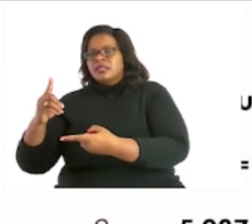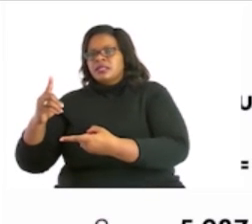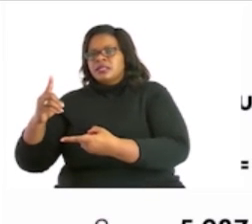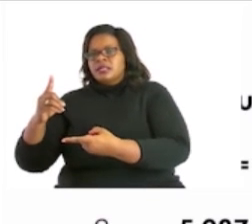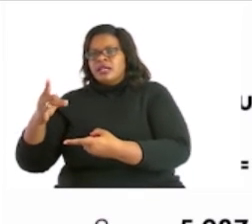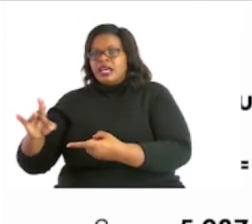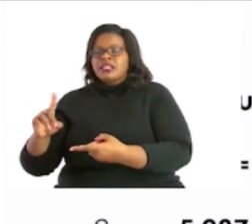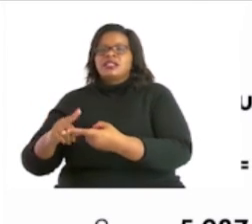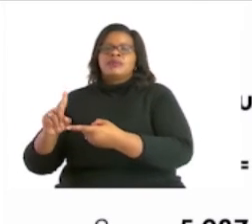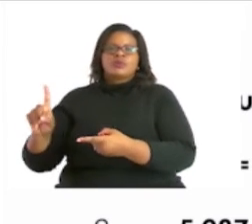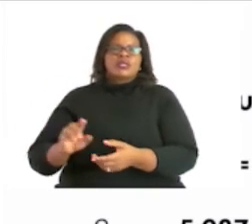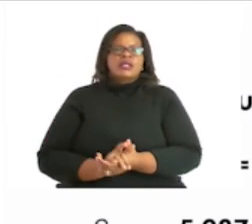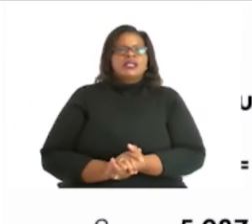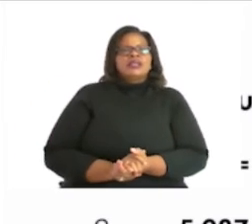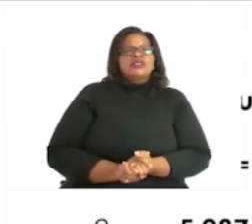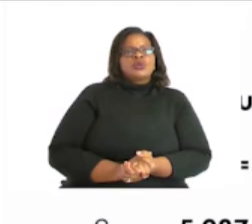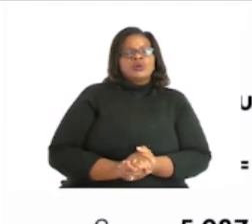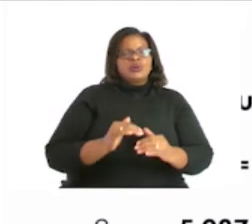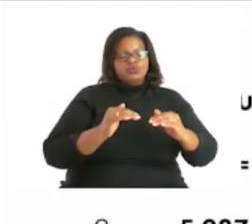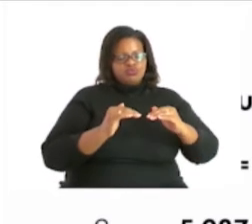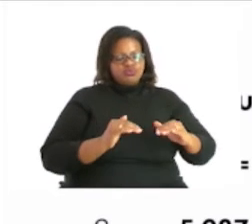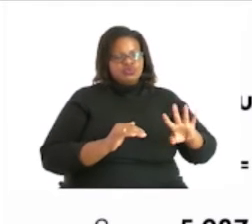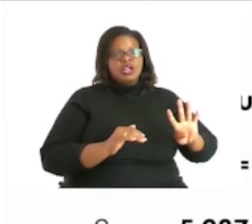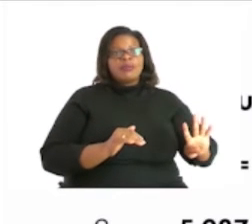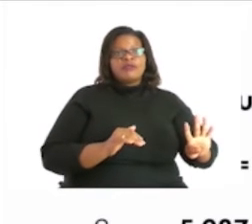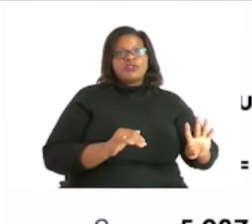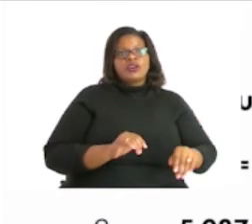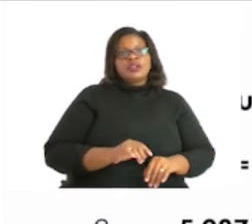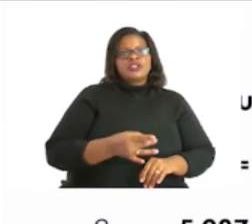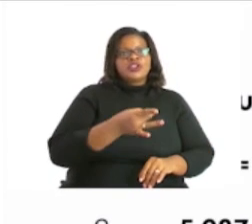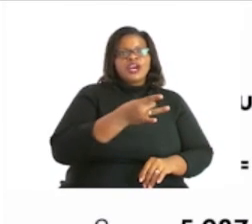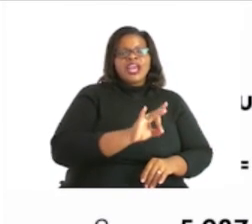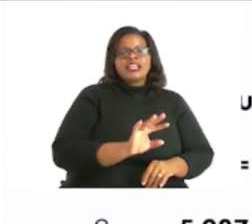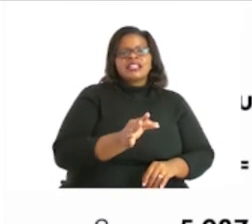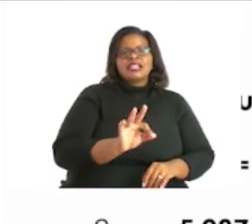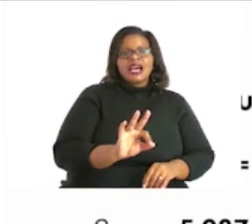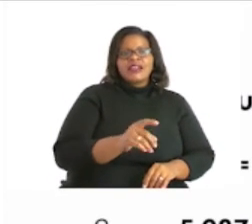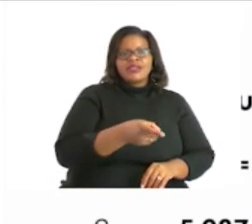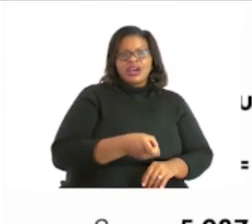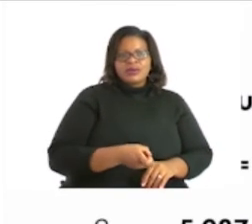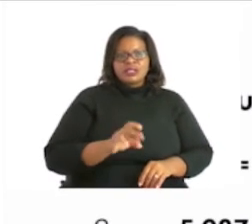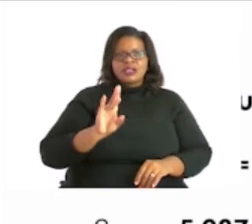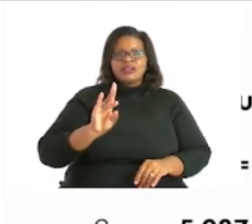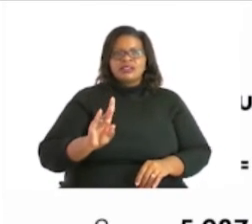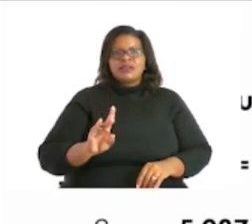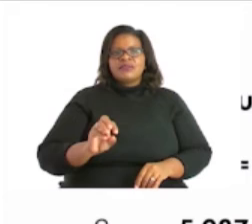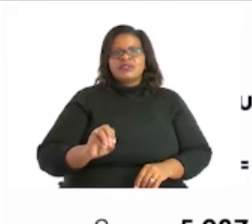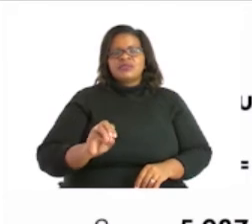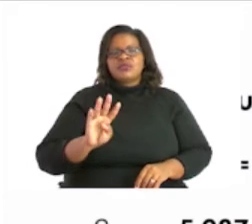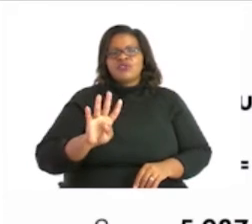89,704. It's quite a big number. If you write it in expanded notation, the value